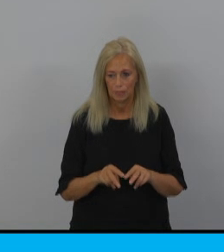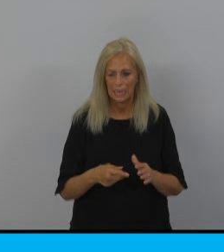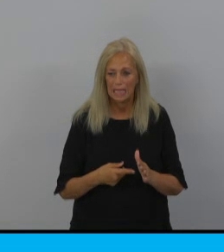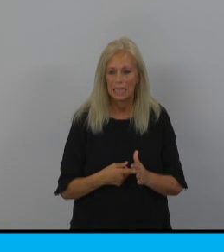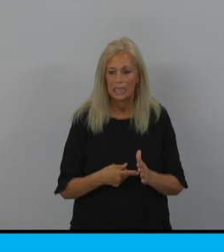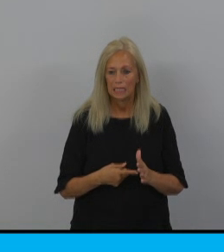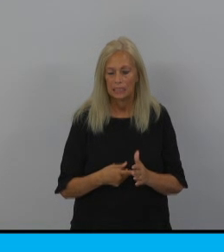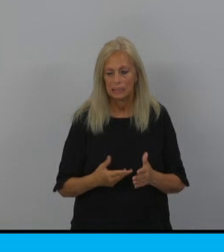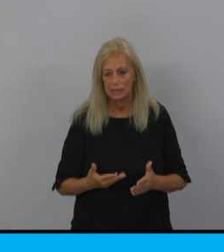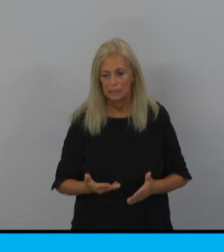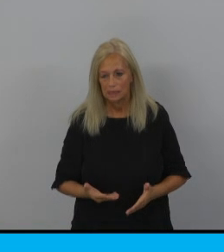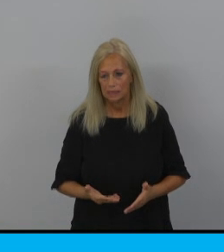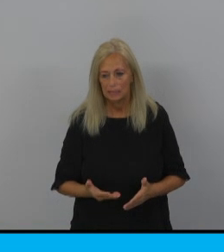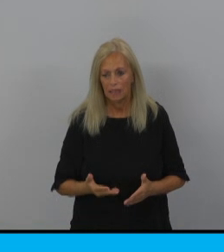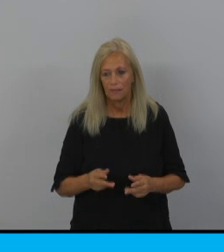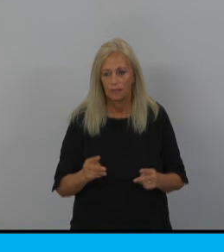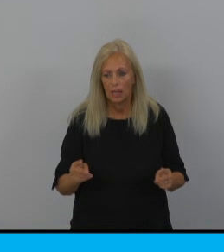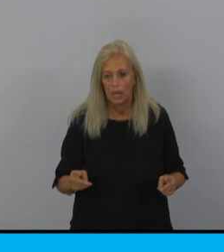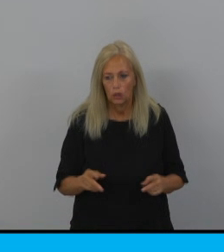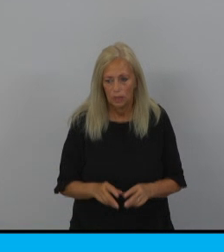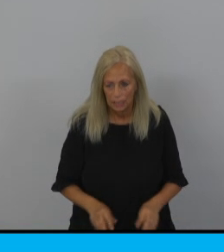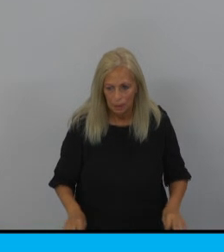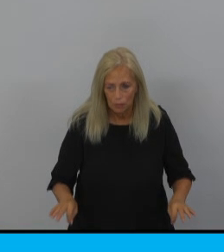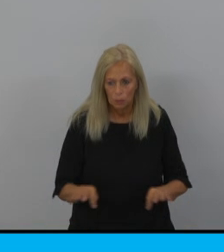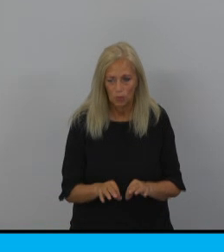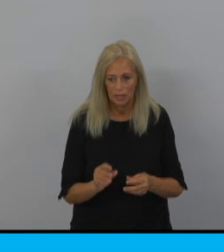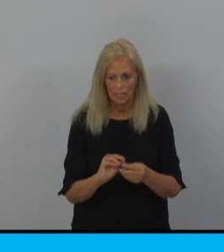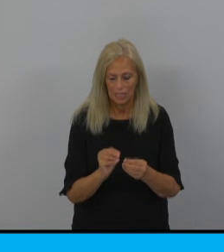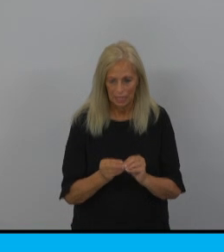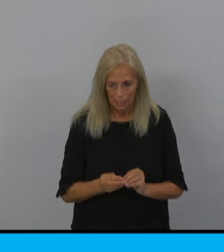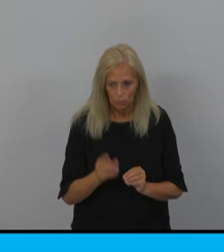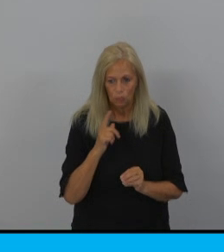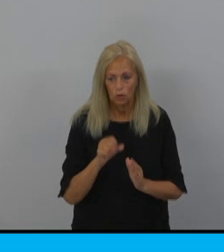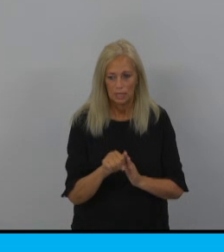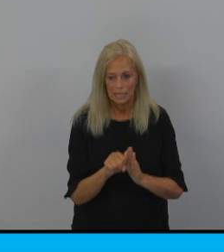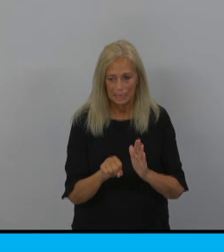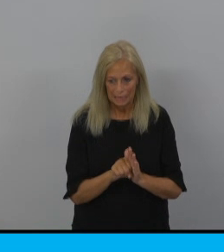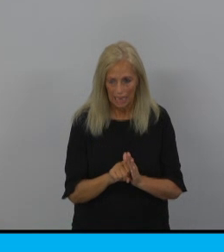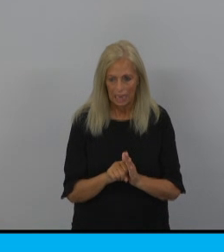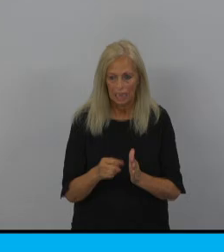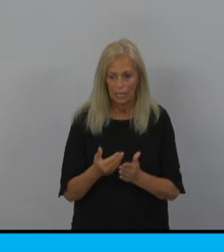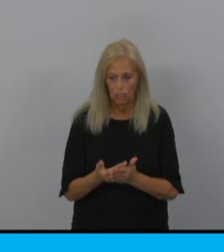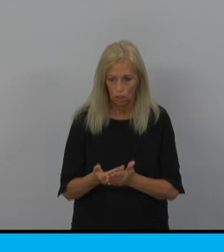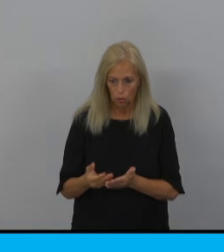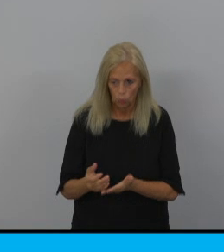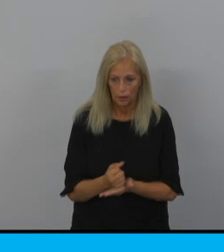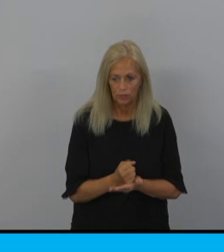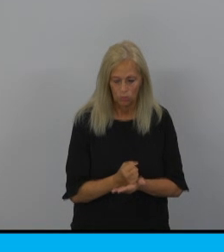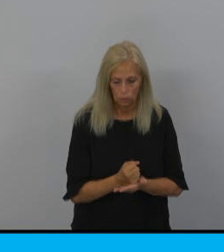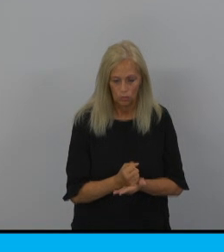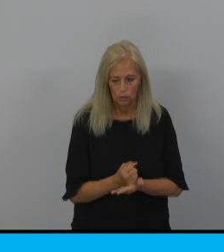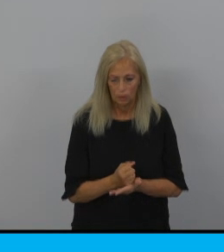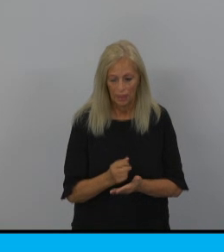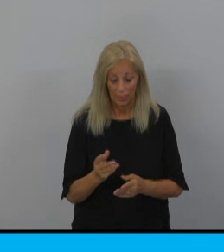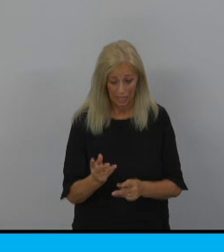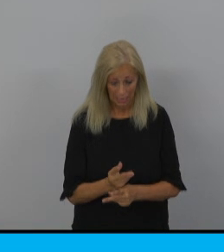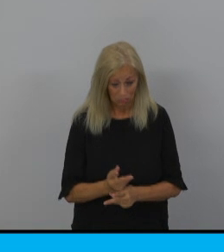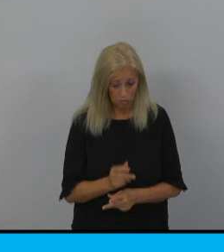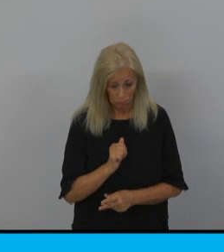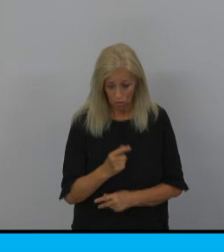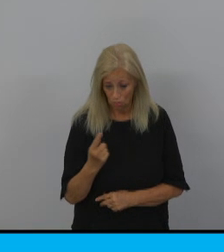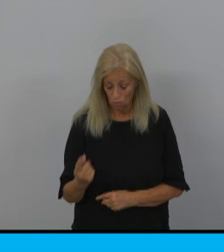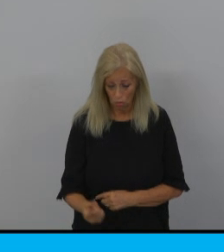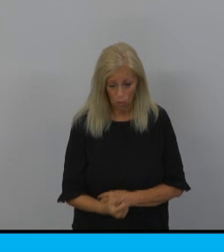is, a very important number in calculating state revenue. This calculation doesn't